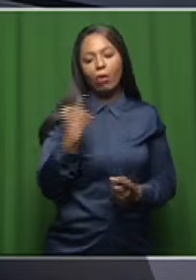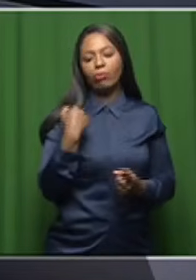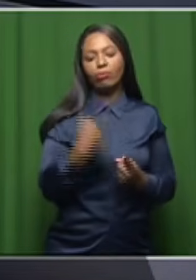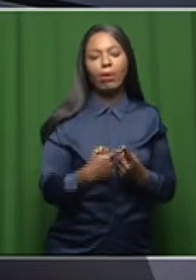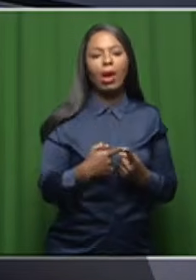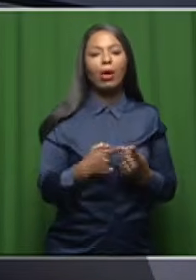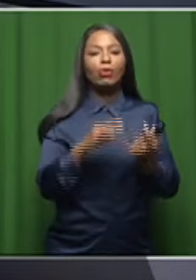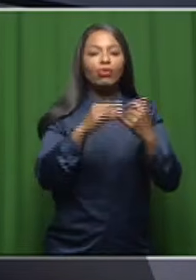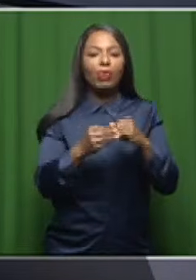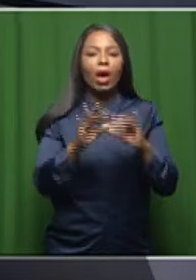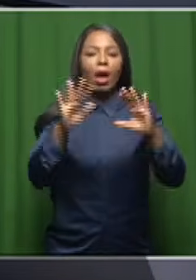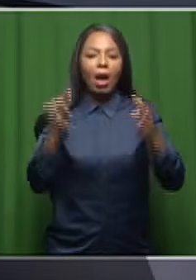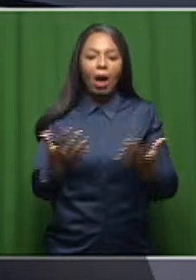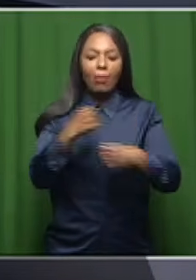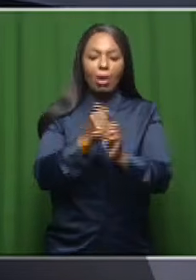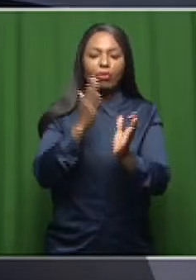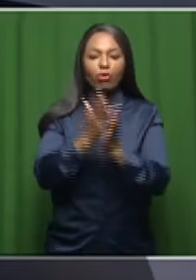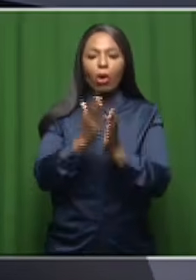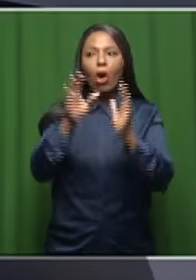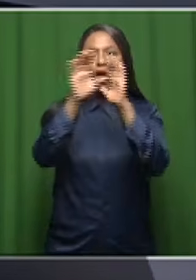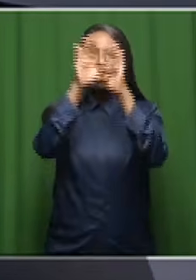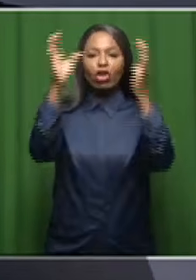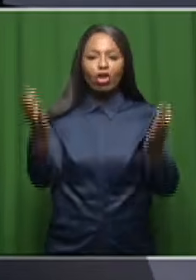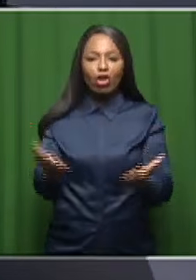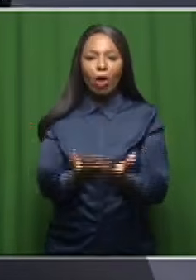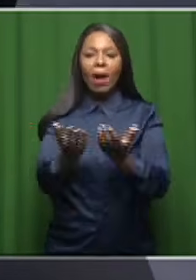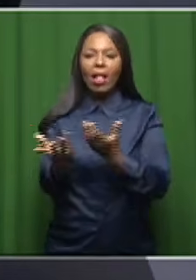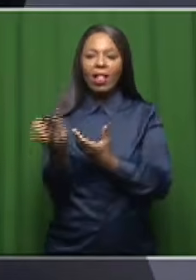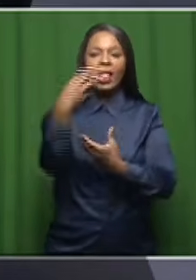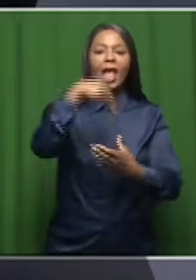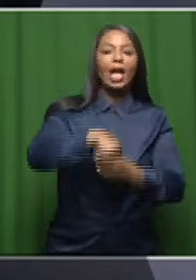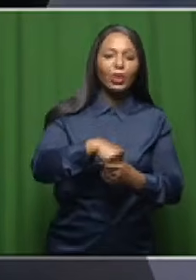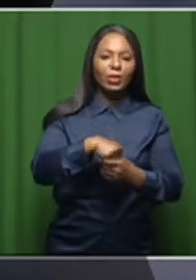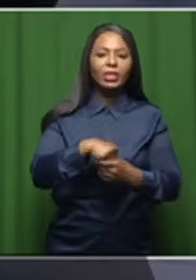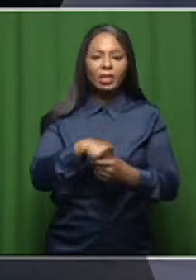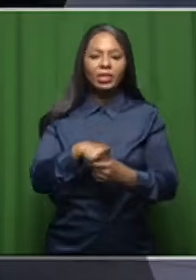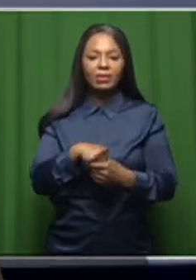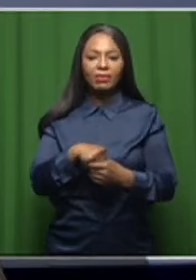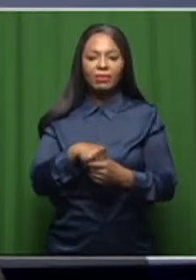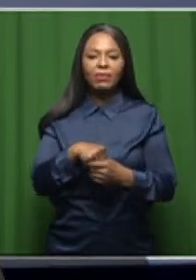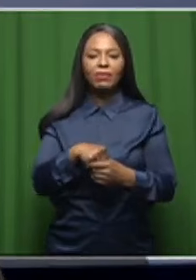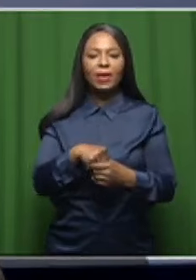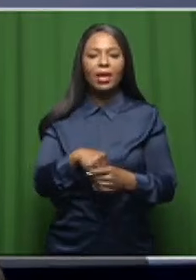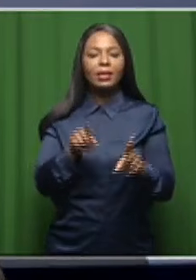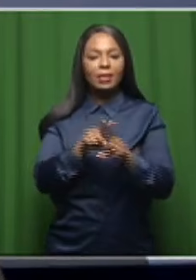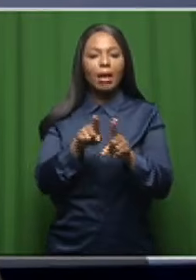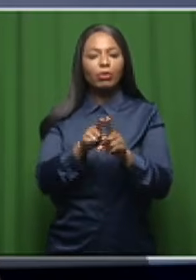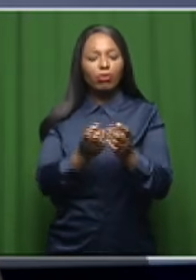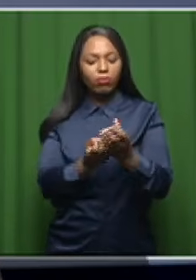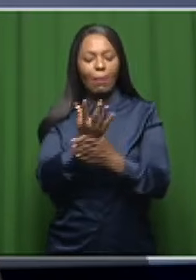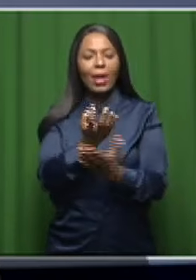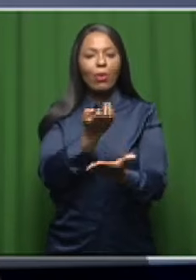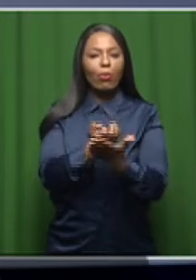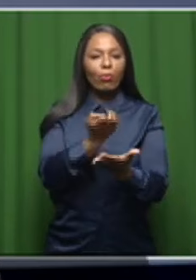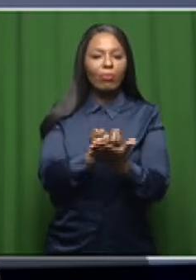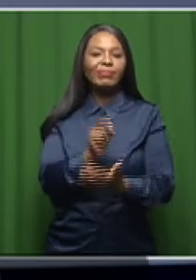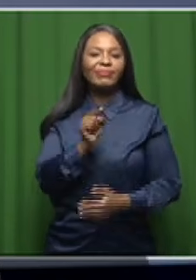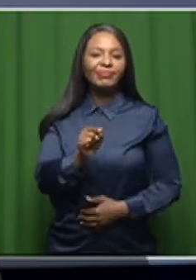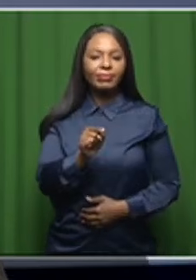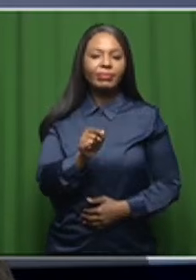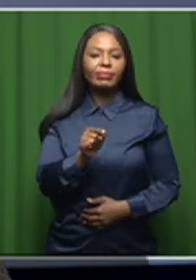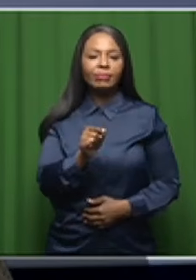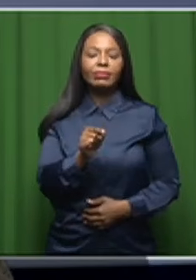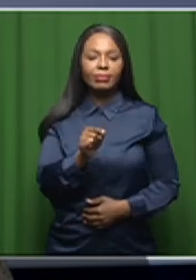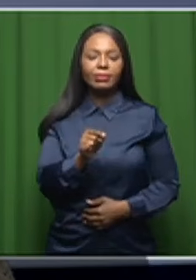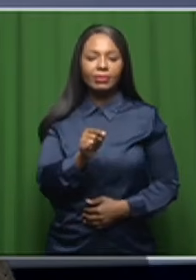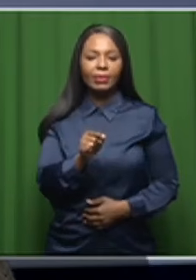a global, inclusive ecosystem and a digitalized ecosystem. Now, for example,